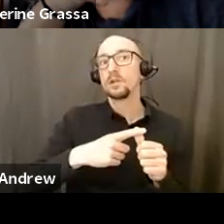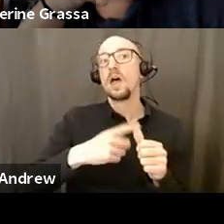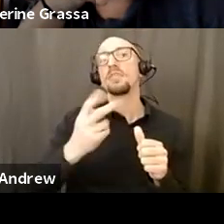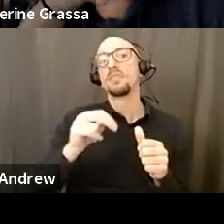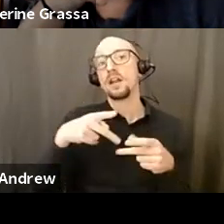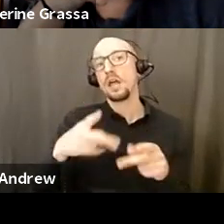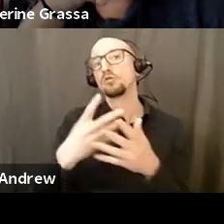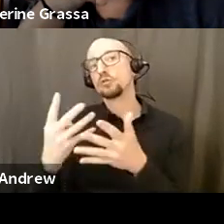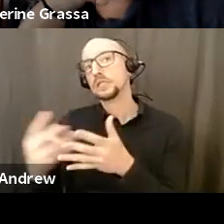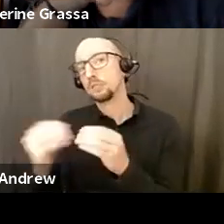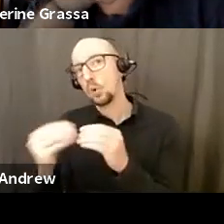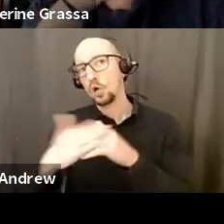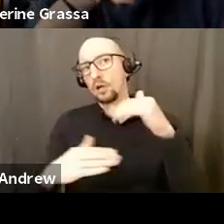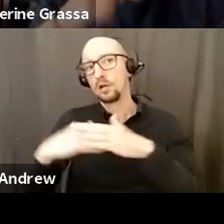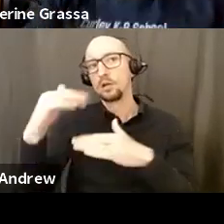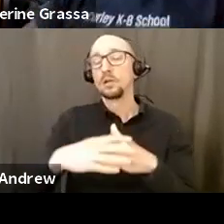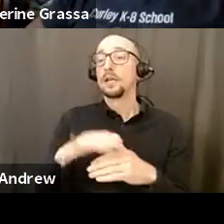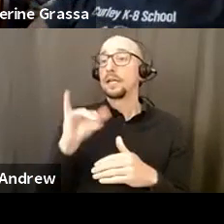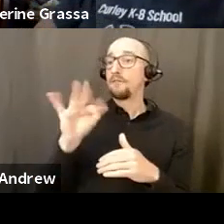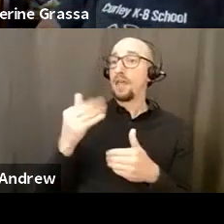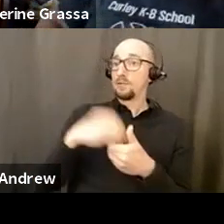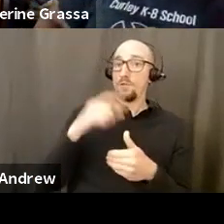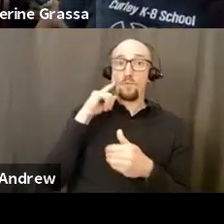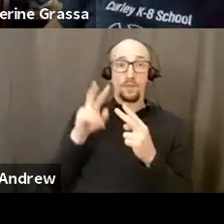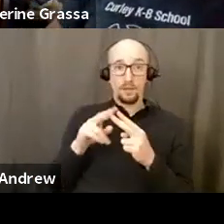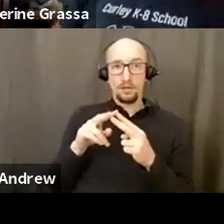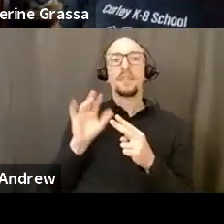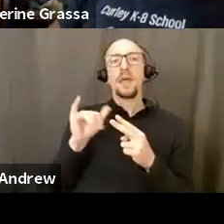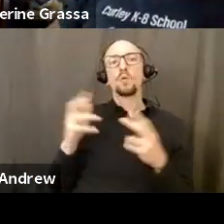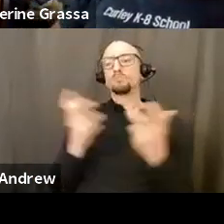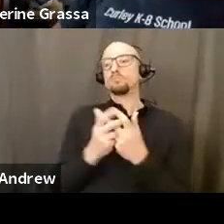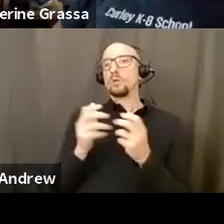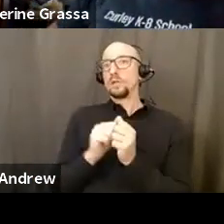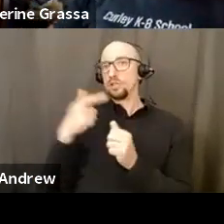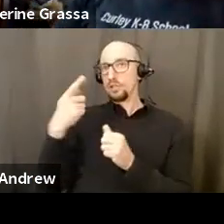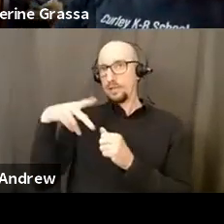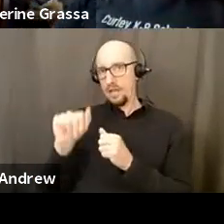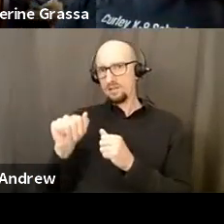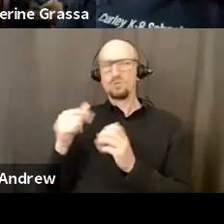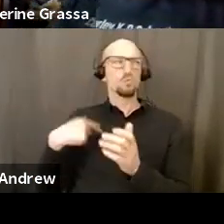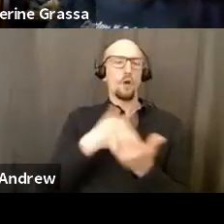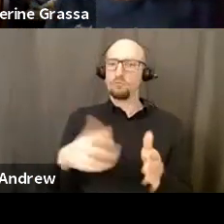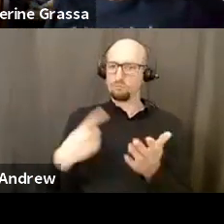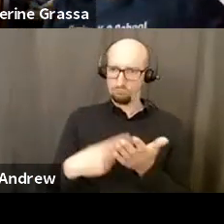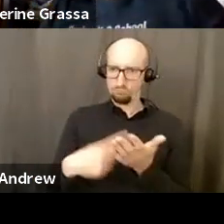for either, it would be in combination with the GPA, as we have discussed it.